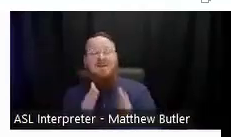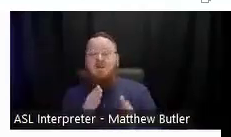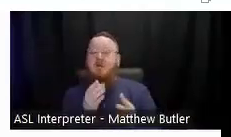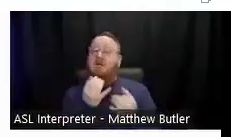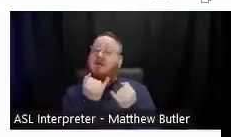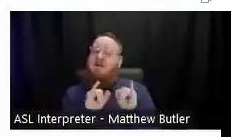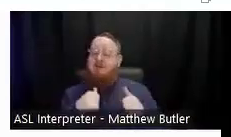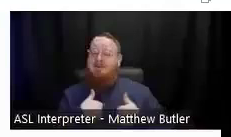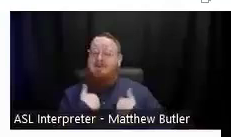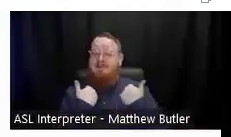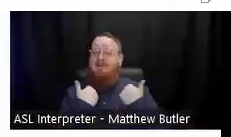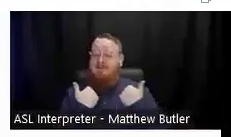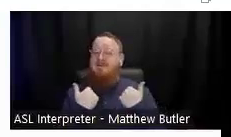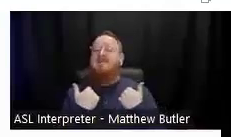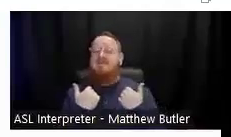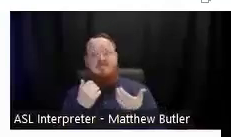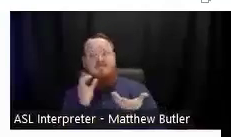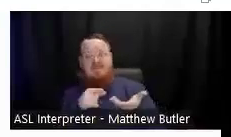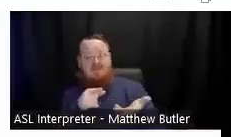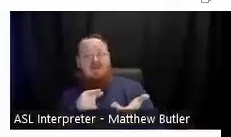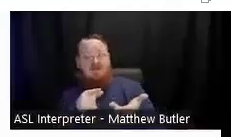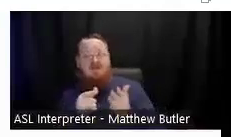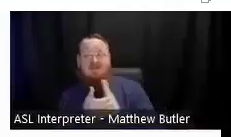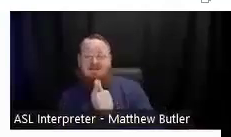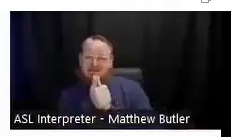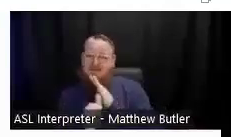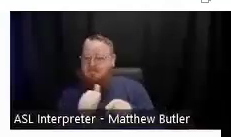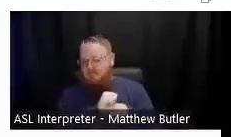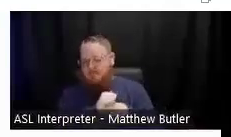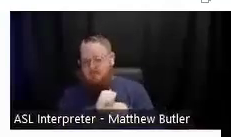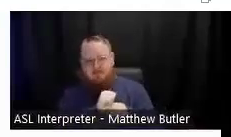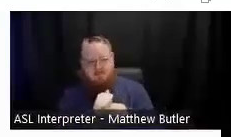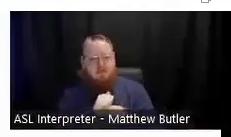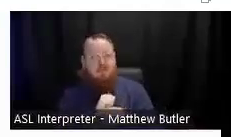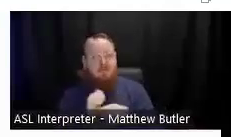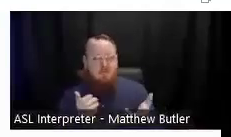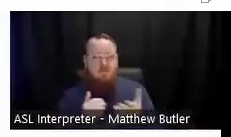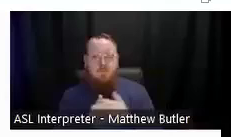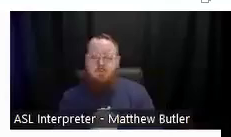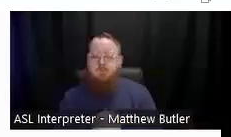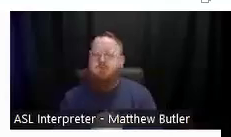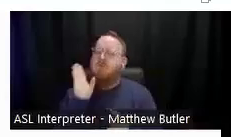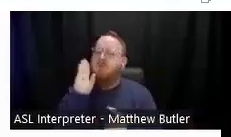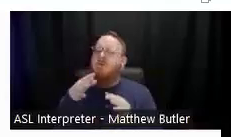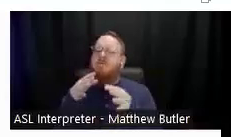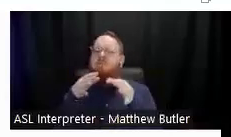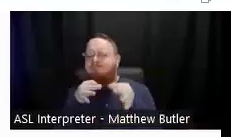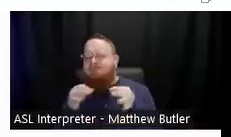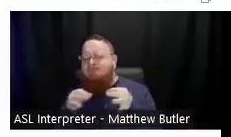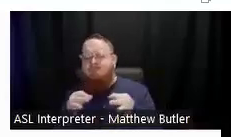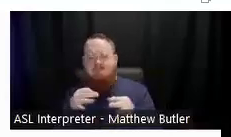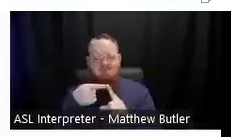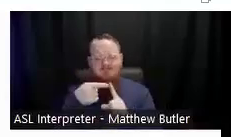We're going to talk a little about how they're taught, what they are, And we're going to remind you that as a person